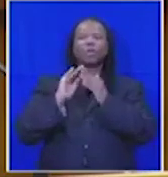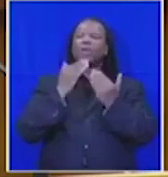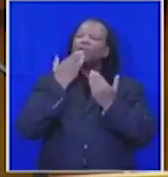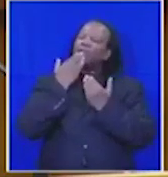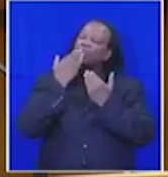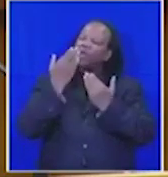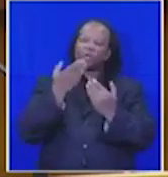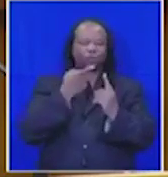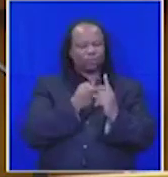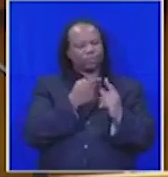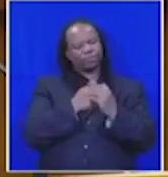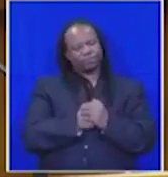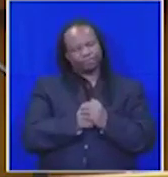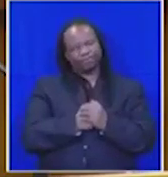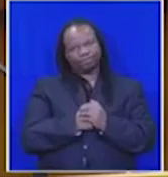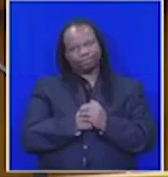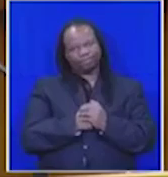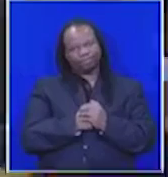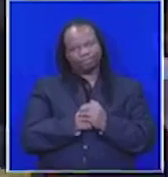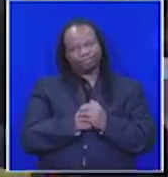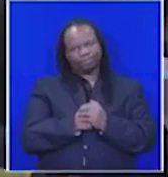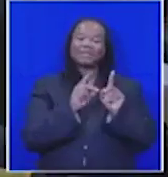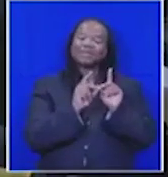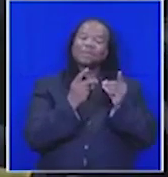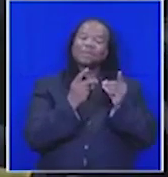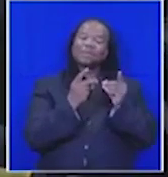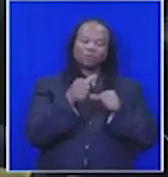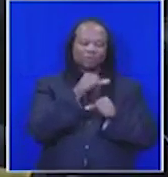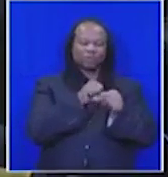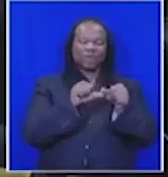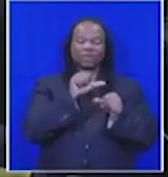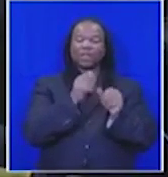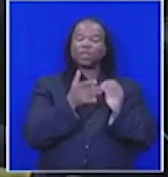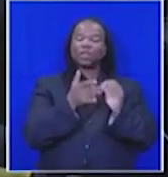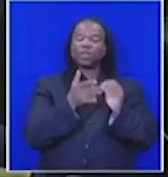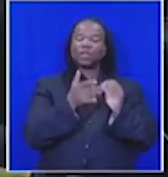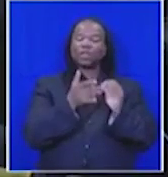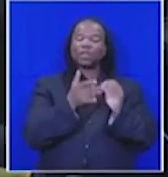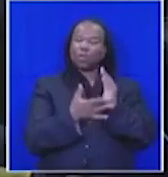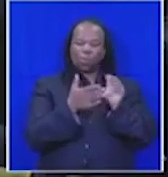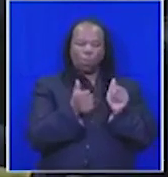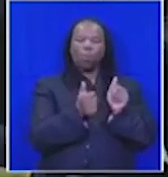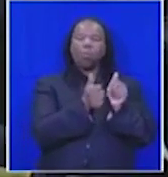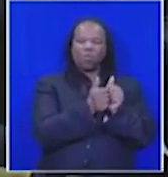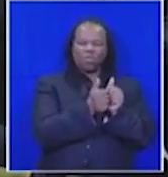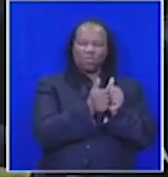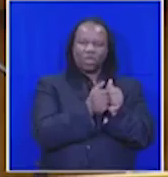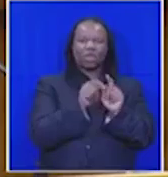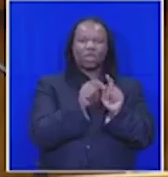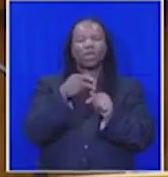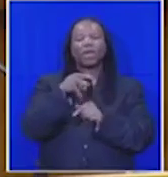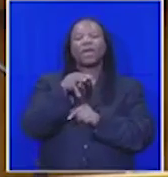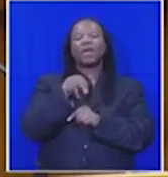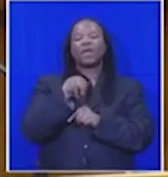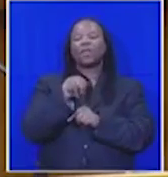We will also continue to work with the Department of Science and Technology to ensure that we complete the Northern Cape SK